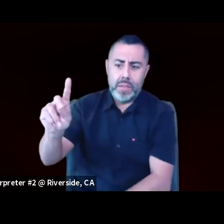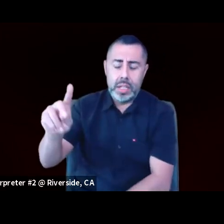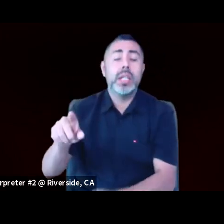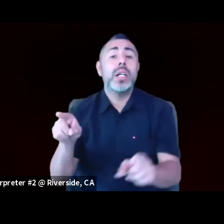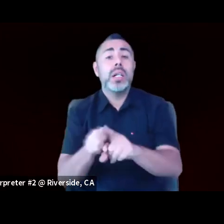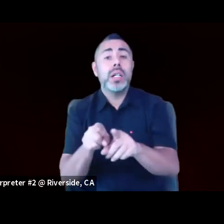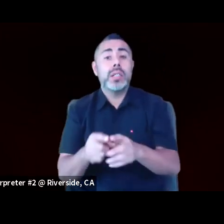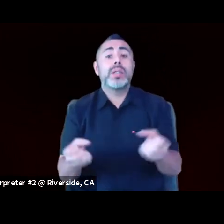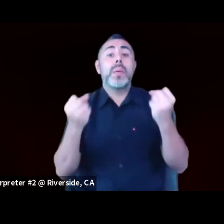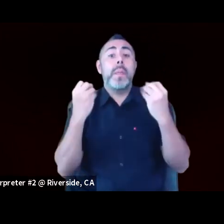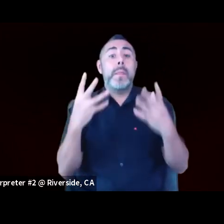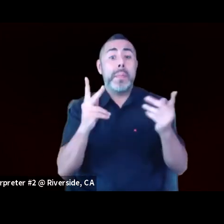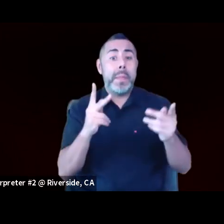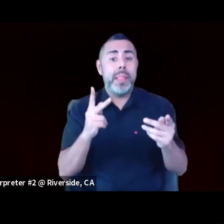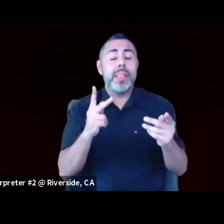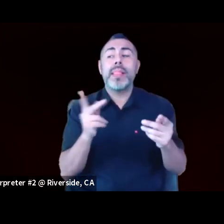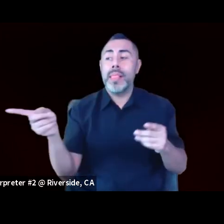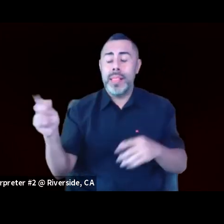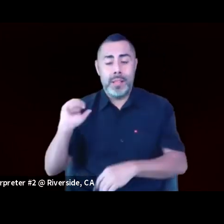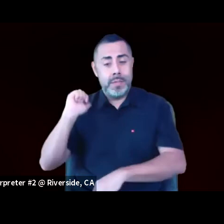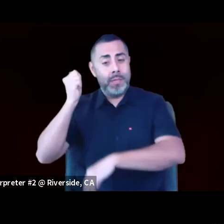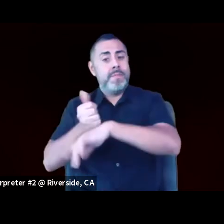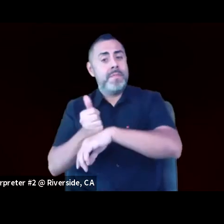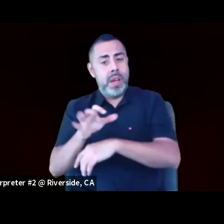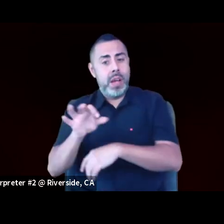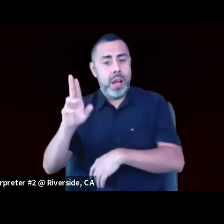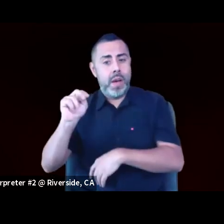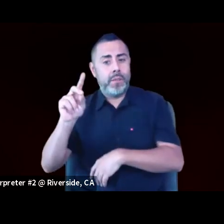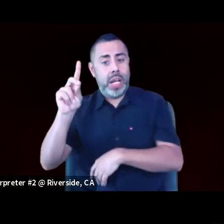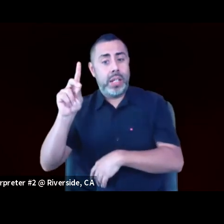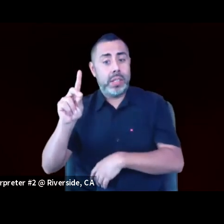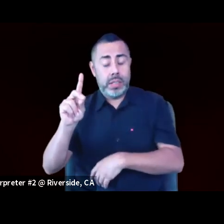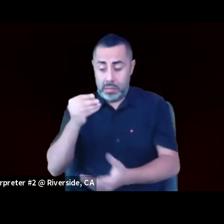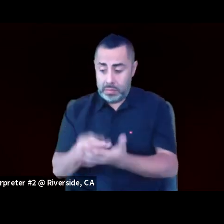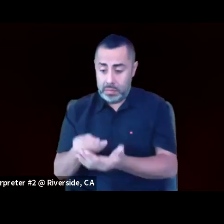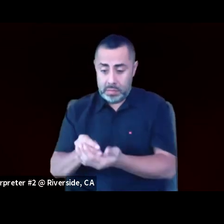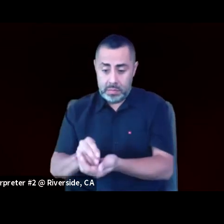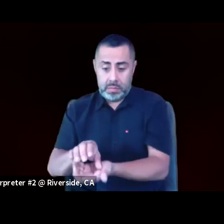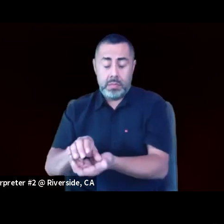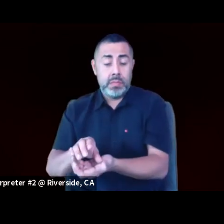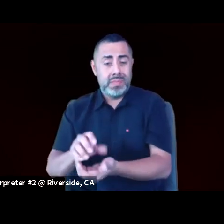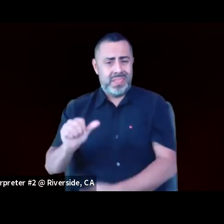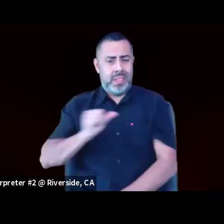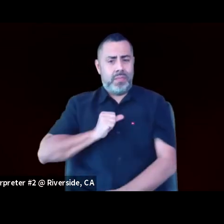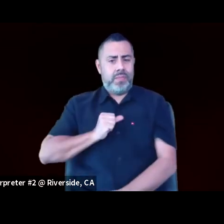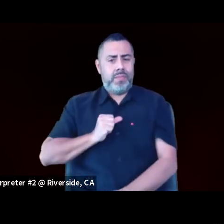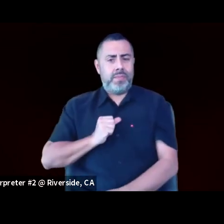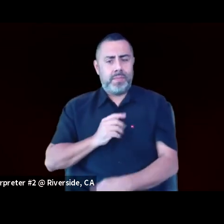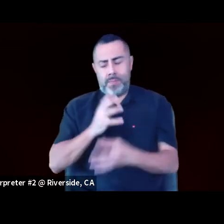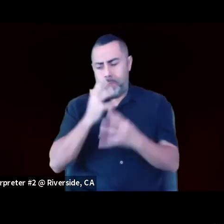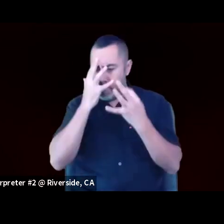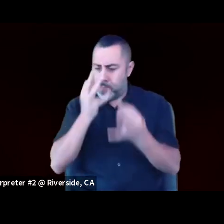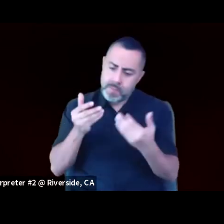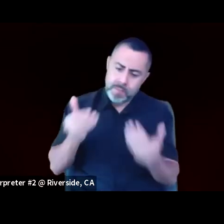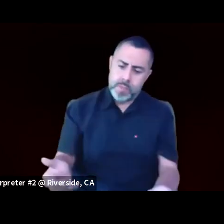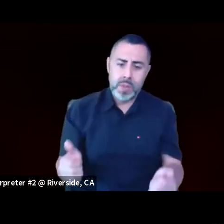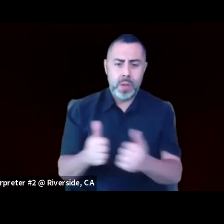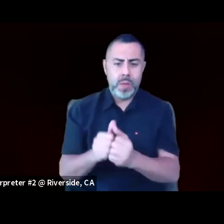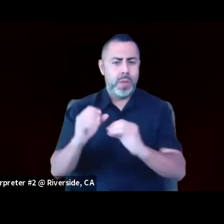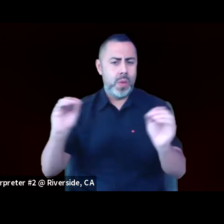are self-appointed and doing it without any accountability. So I'm concerned about that